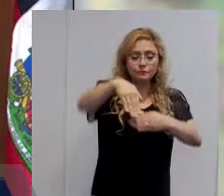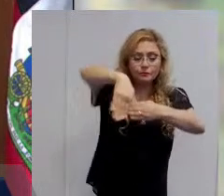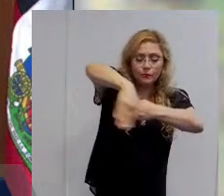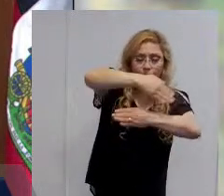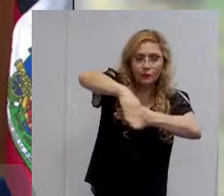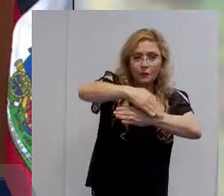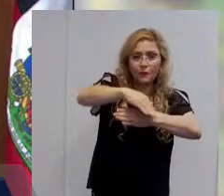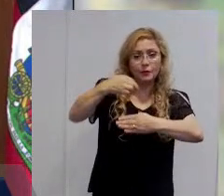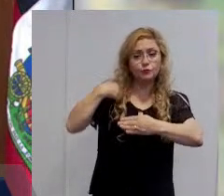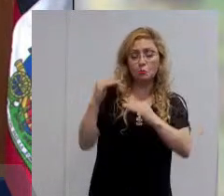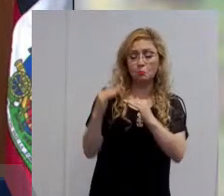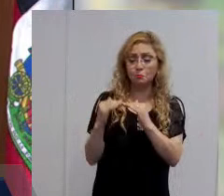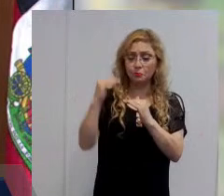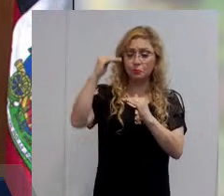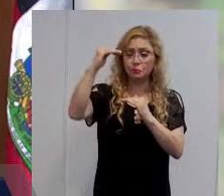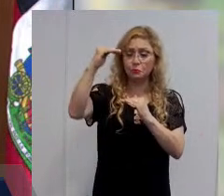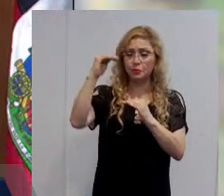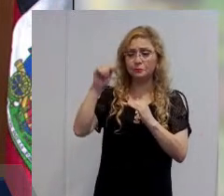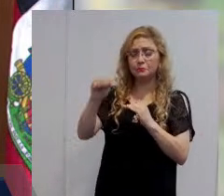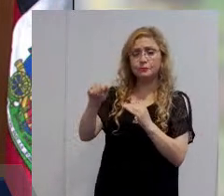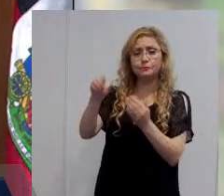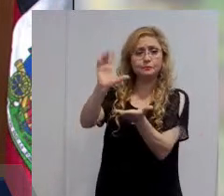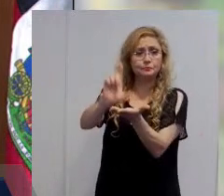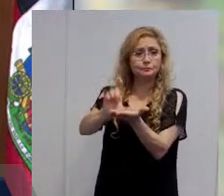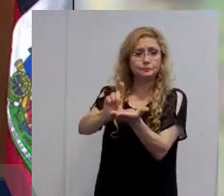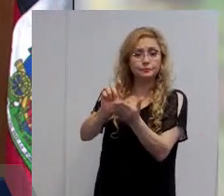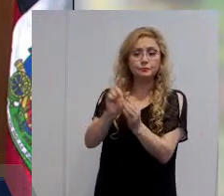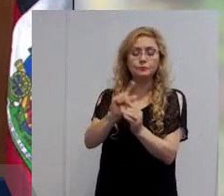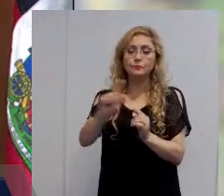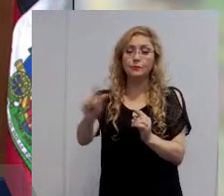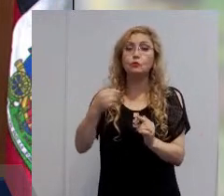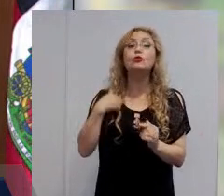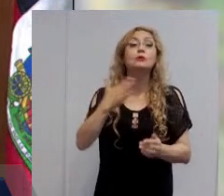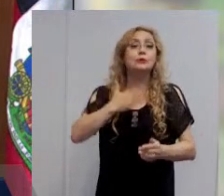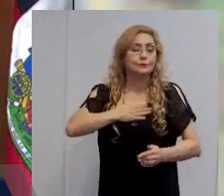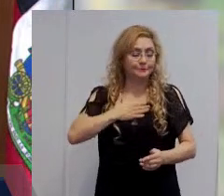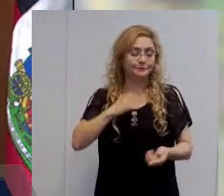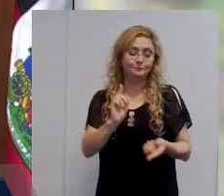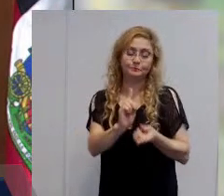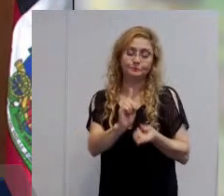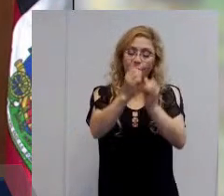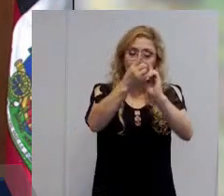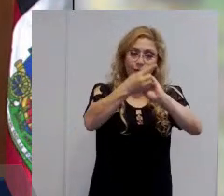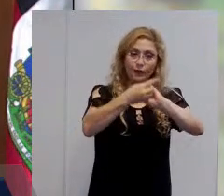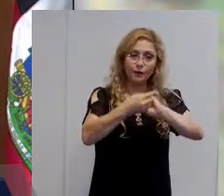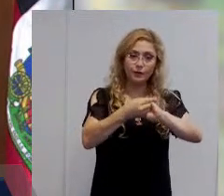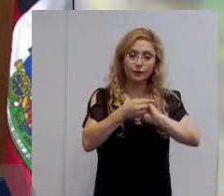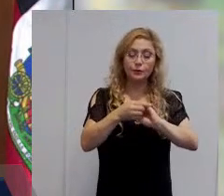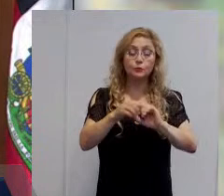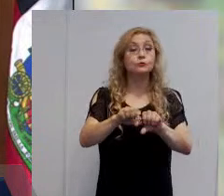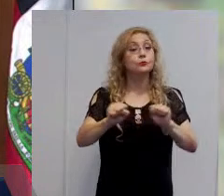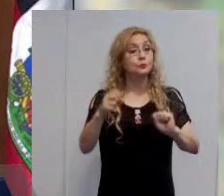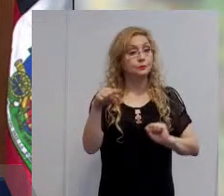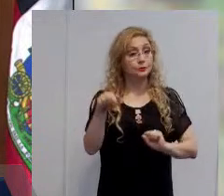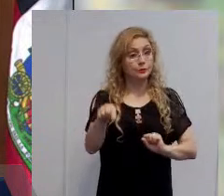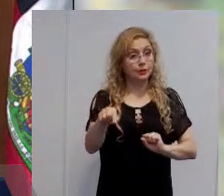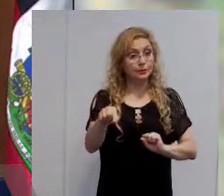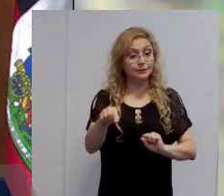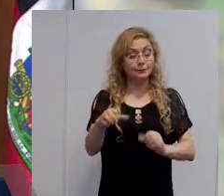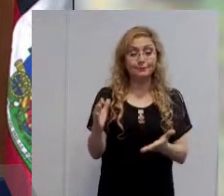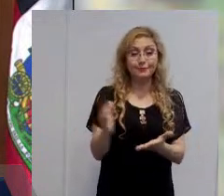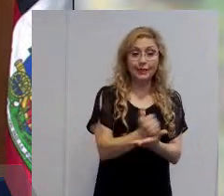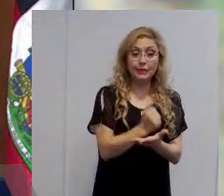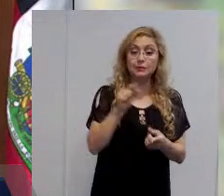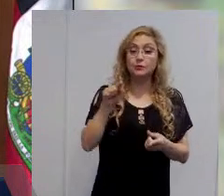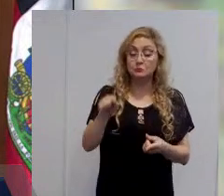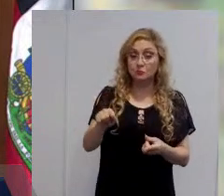I've always lived there. I grew up there. And I would like to make a difference there. And that's a